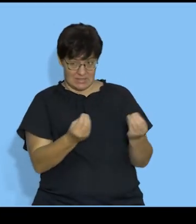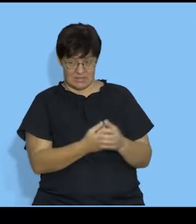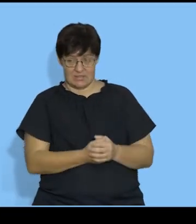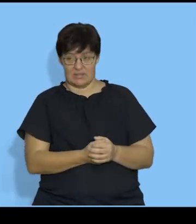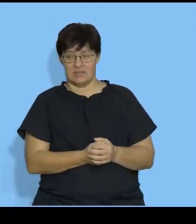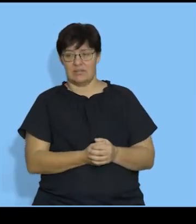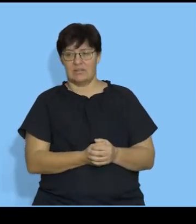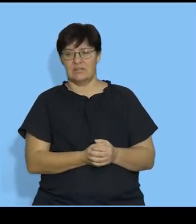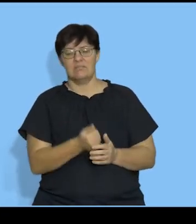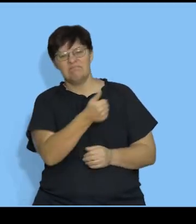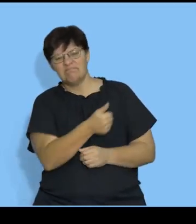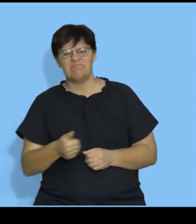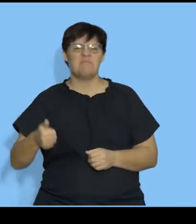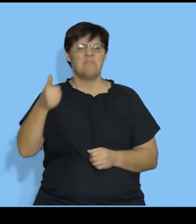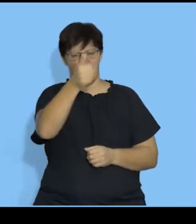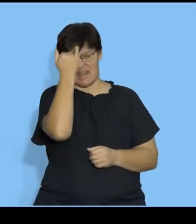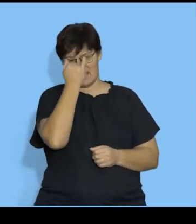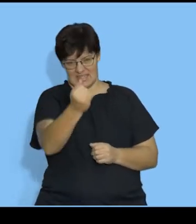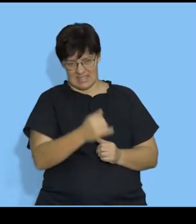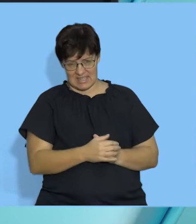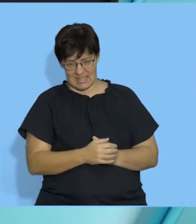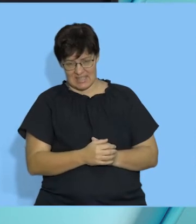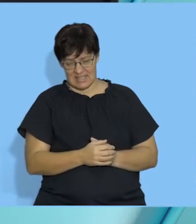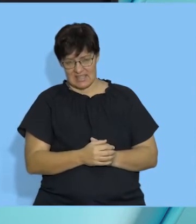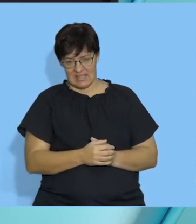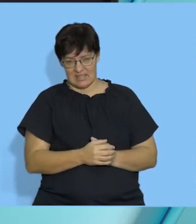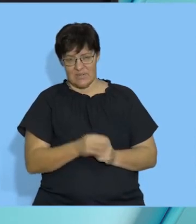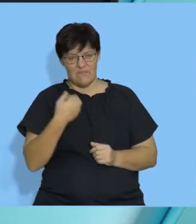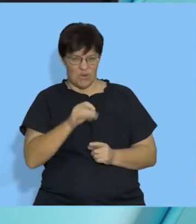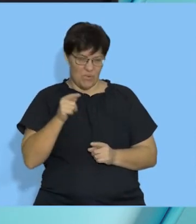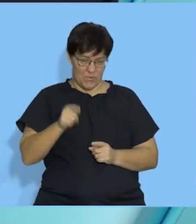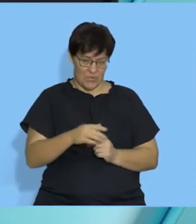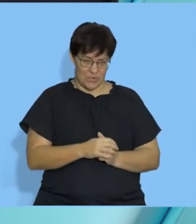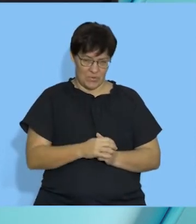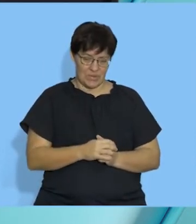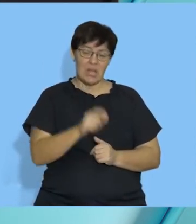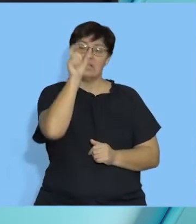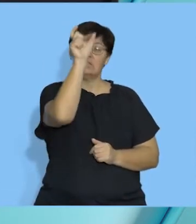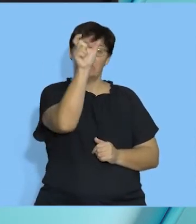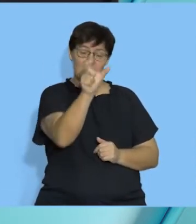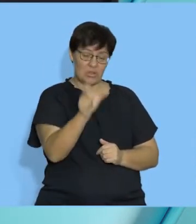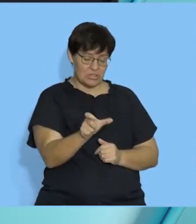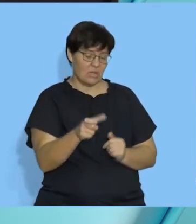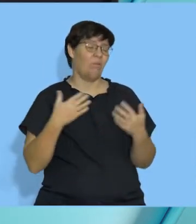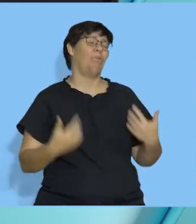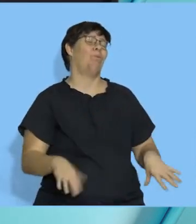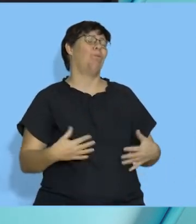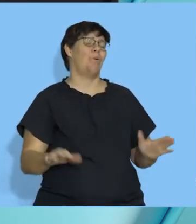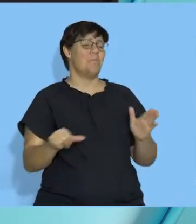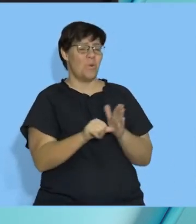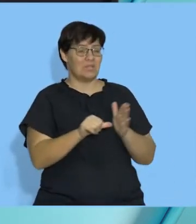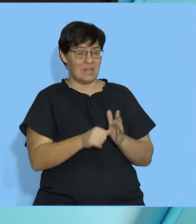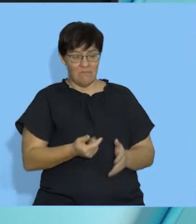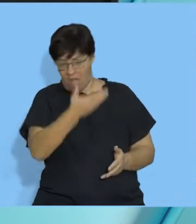is the main idea in as far as this is concerned. So terminology plays a very, very critical role in terms